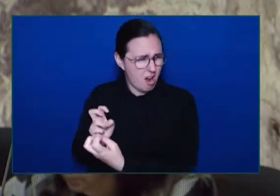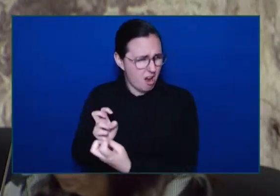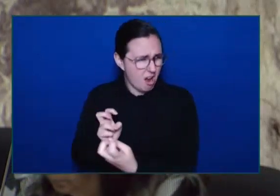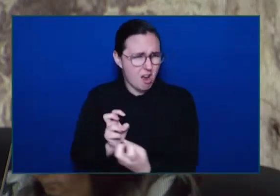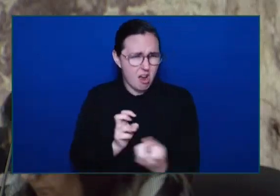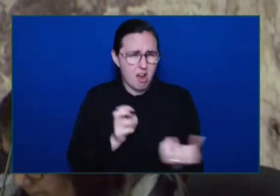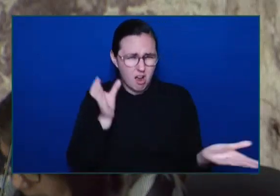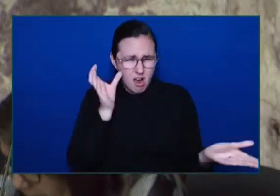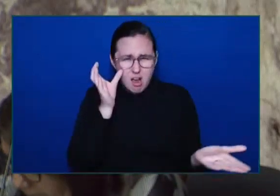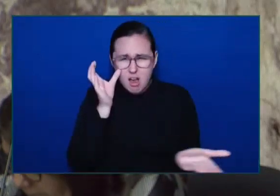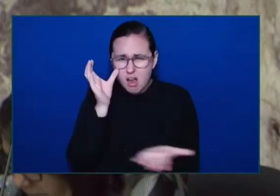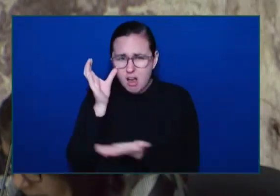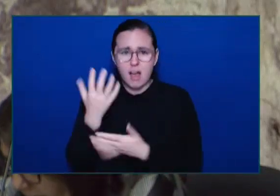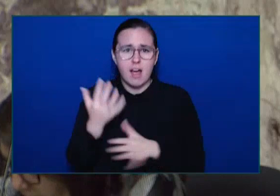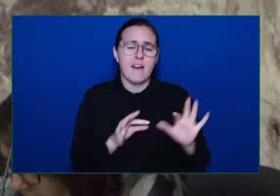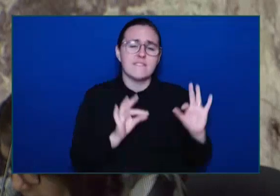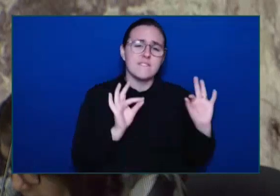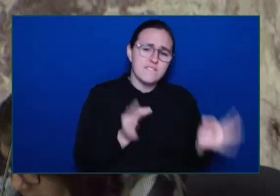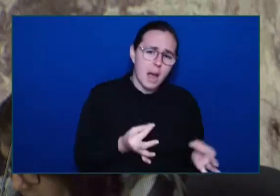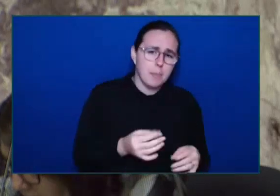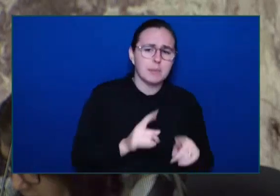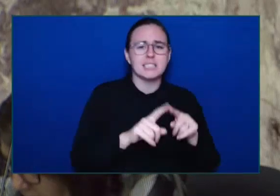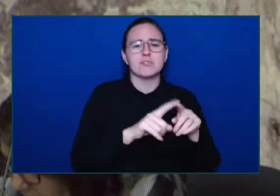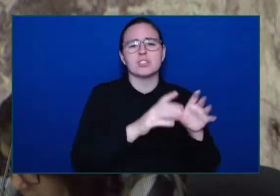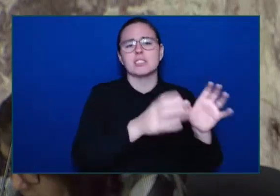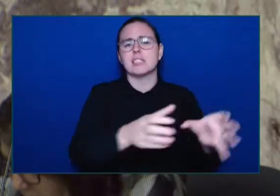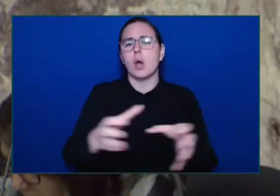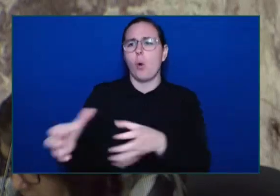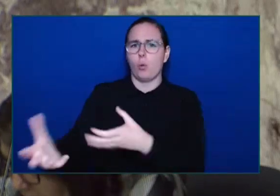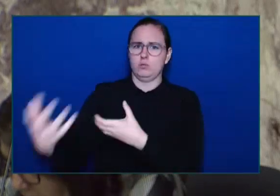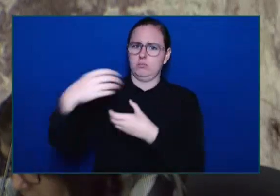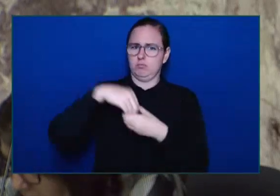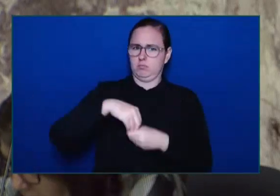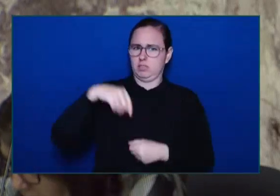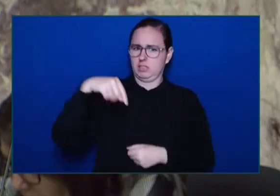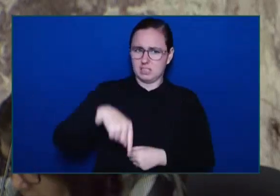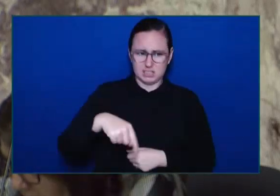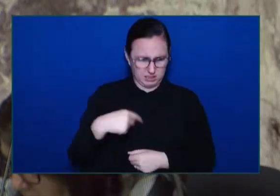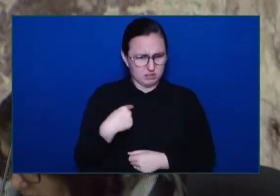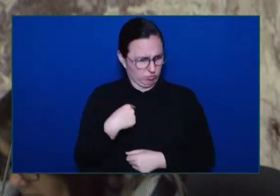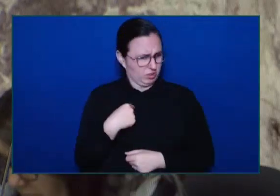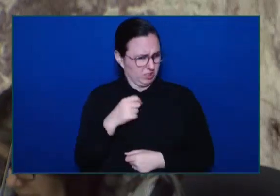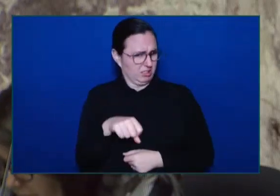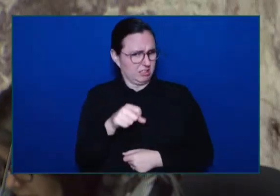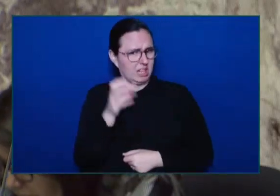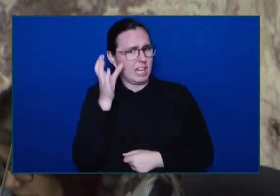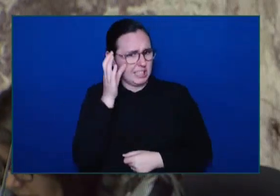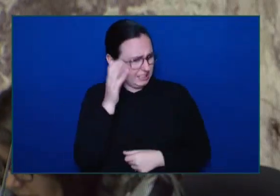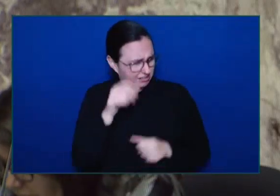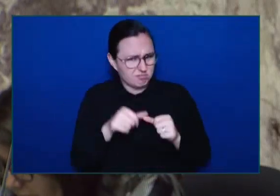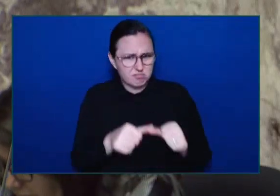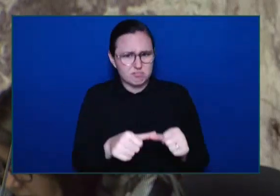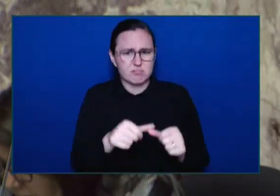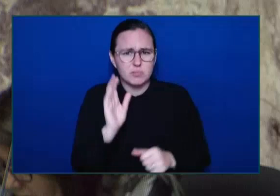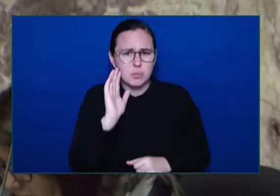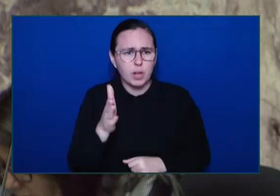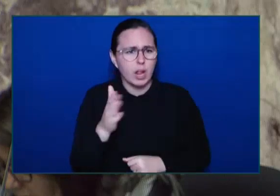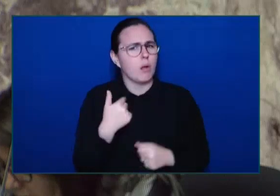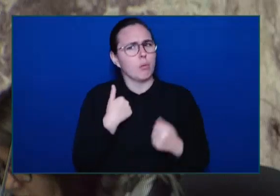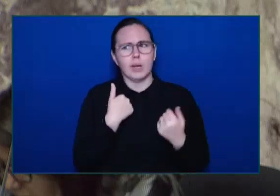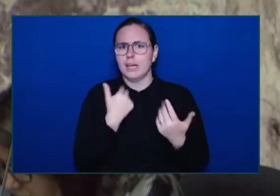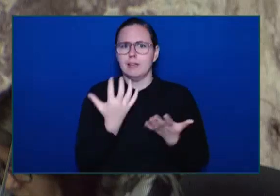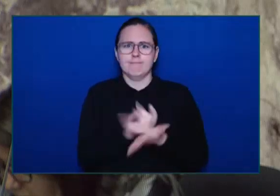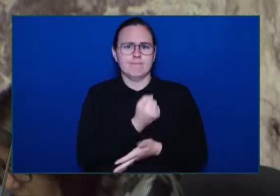We will continue listening to the experiences, the knowledge and the expertise of people from the sector and from the field,